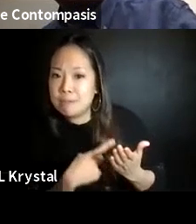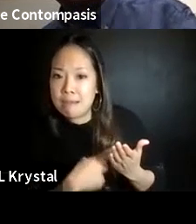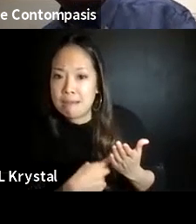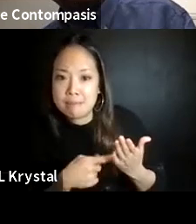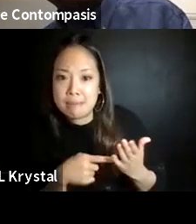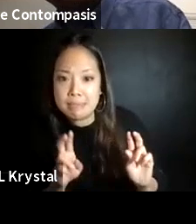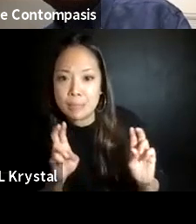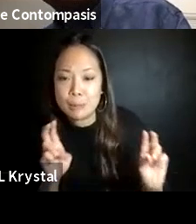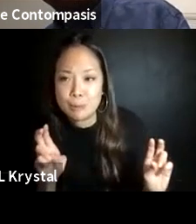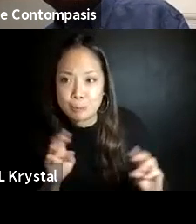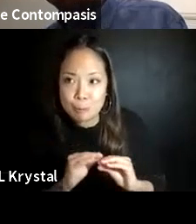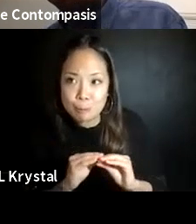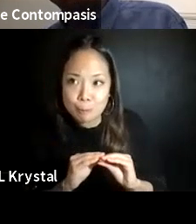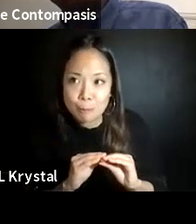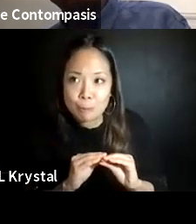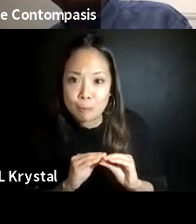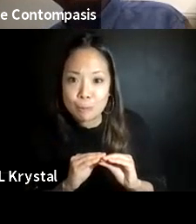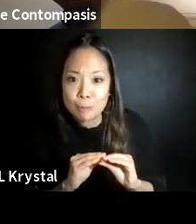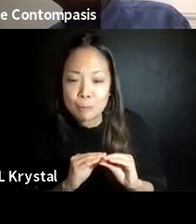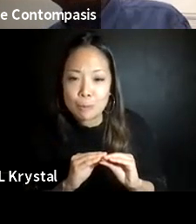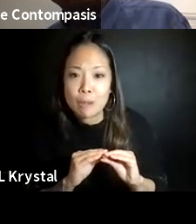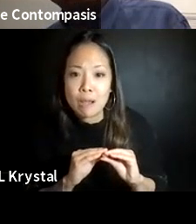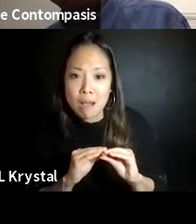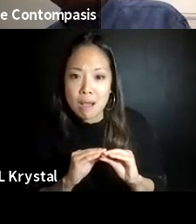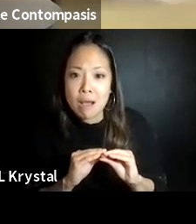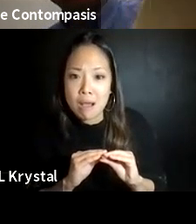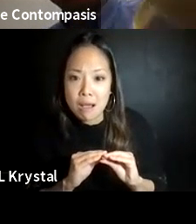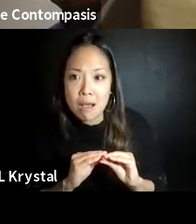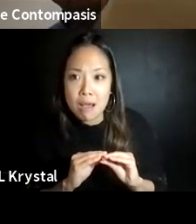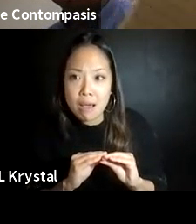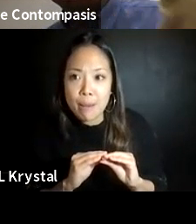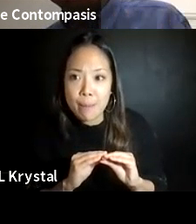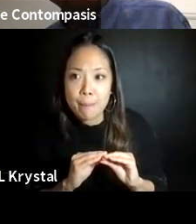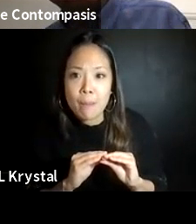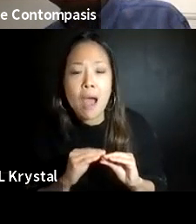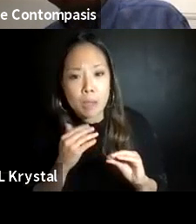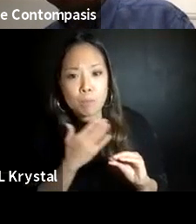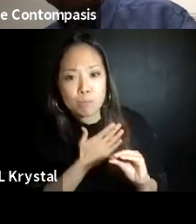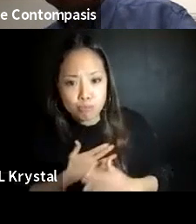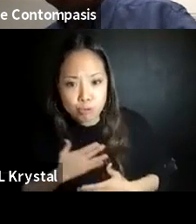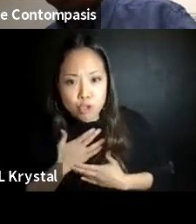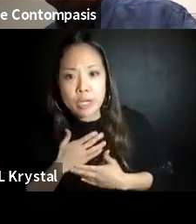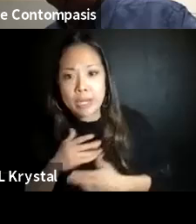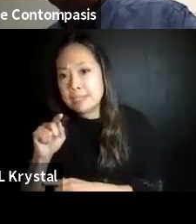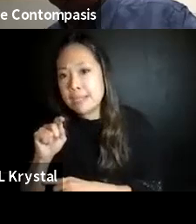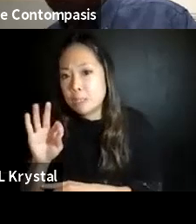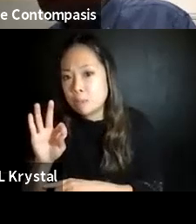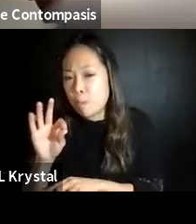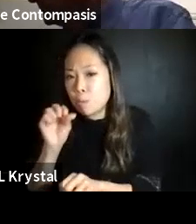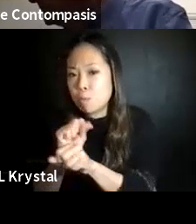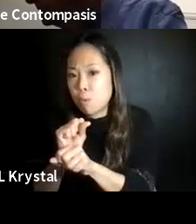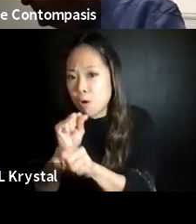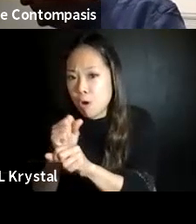general, I appreciate the hard working by task force. However, there are still lots of